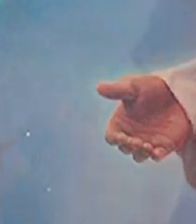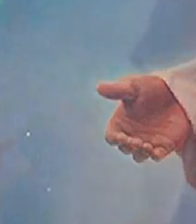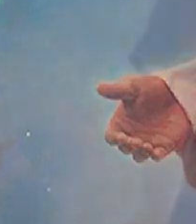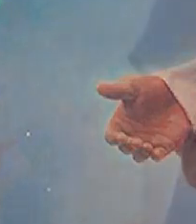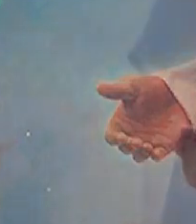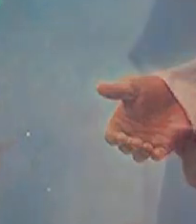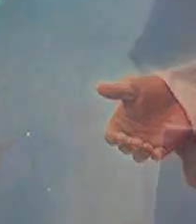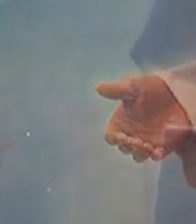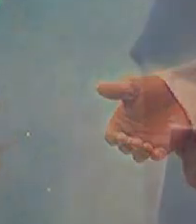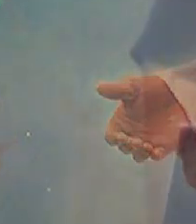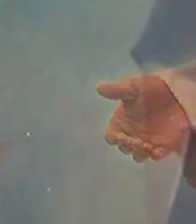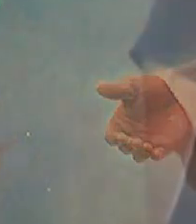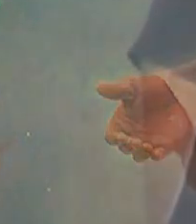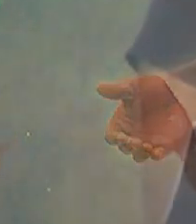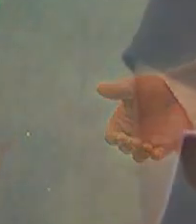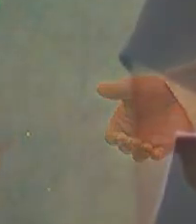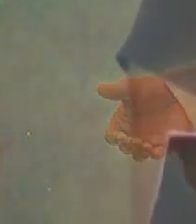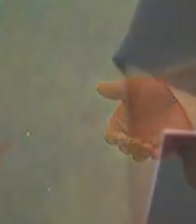jesus